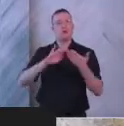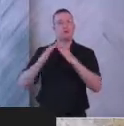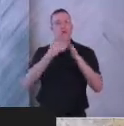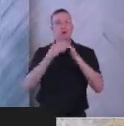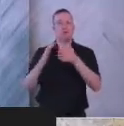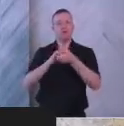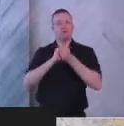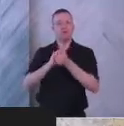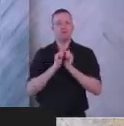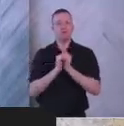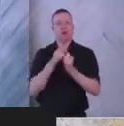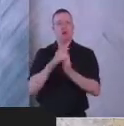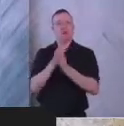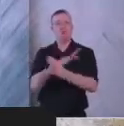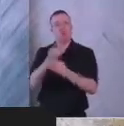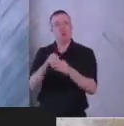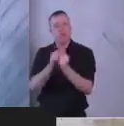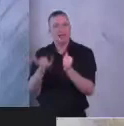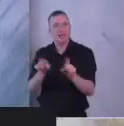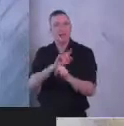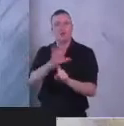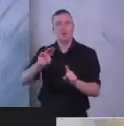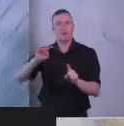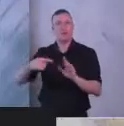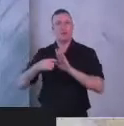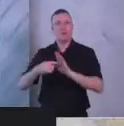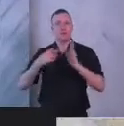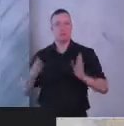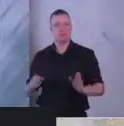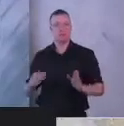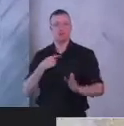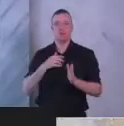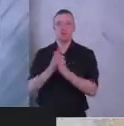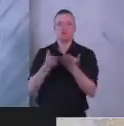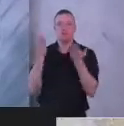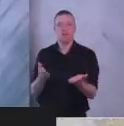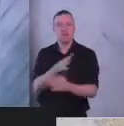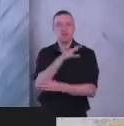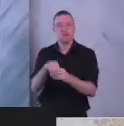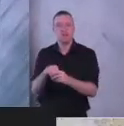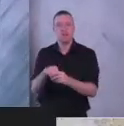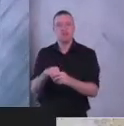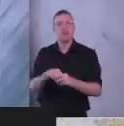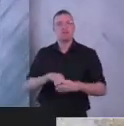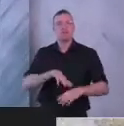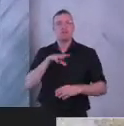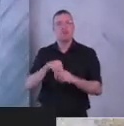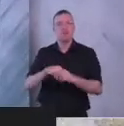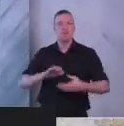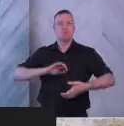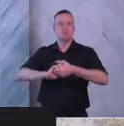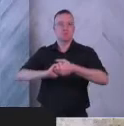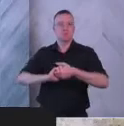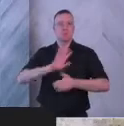involved with that as your MP, and to be there and to be part of it and be part of the partnership that we